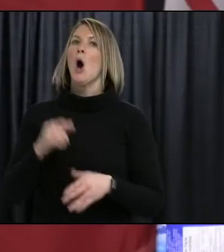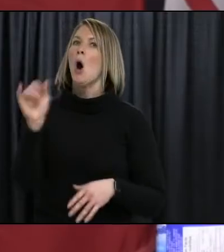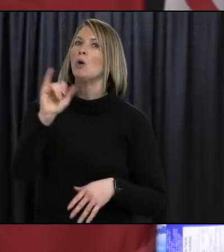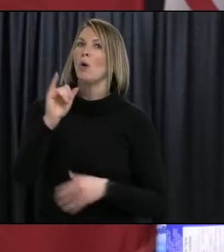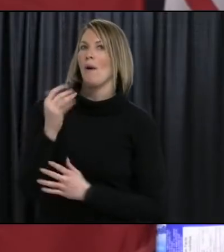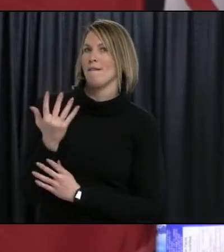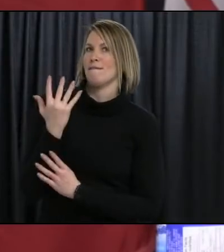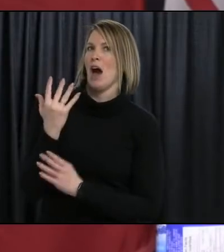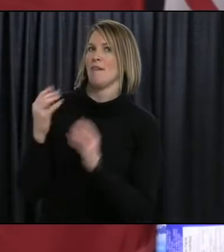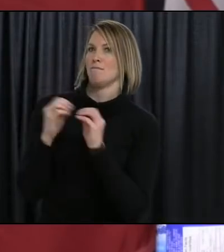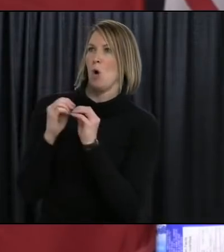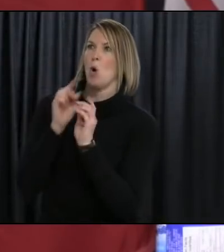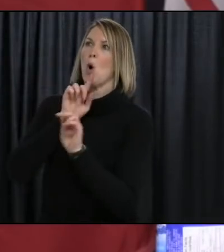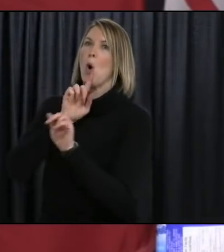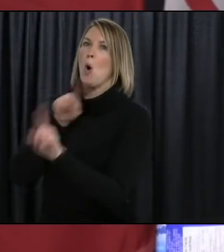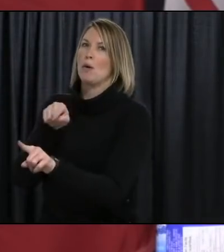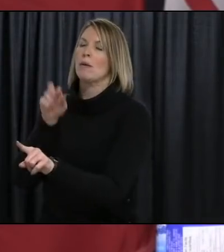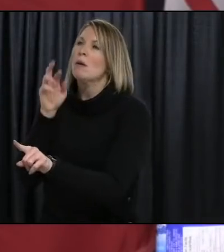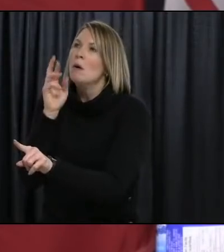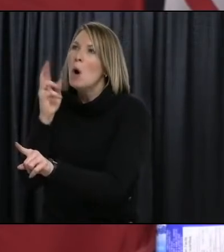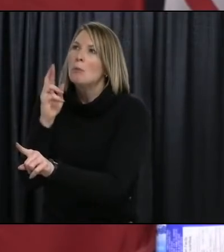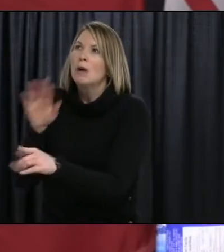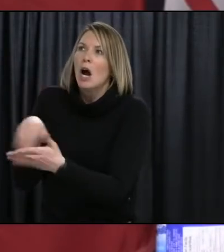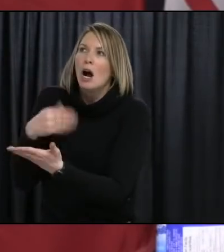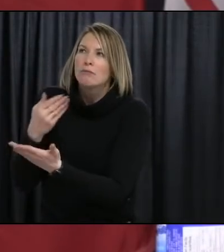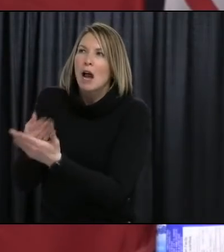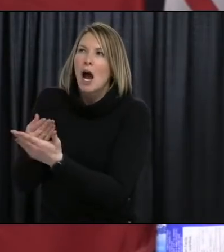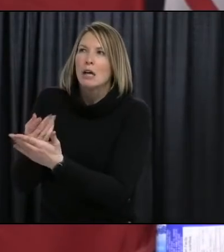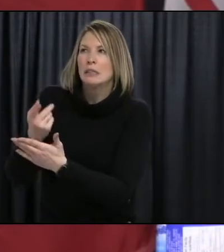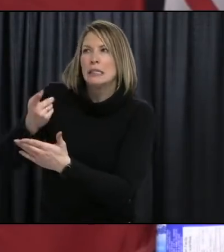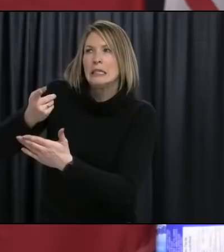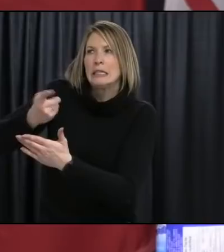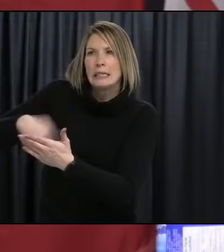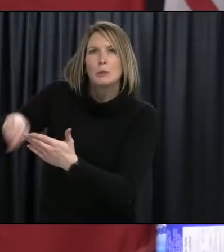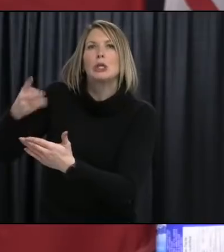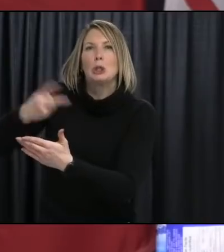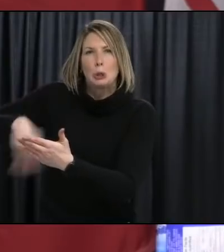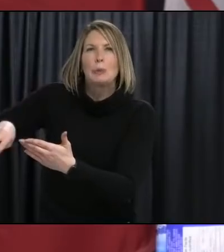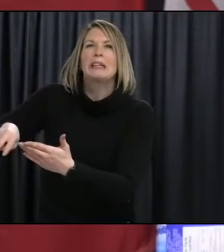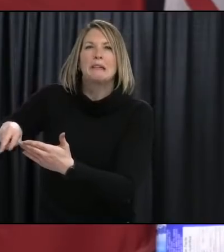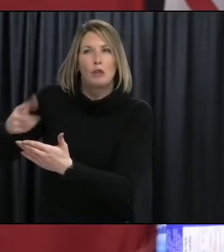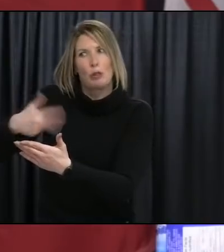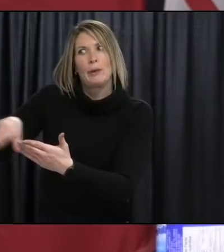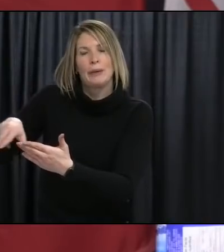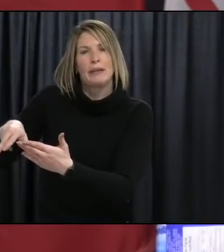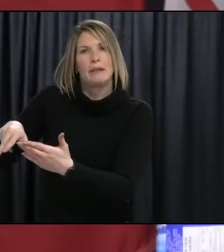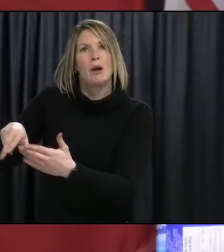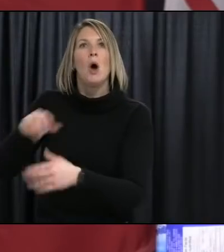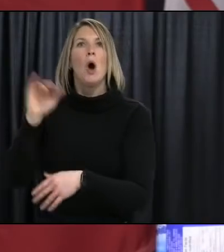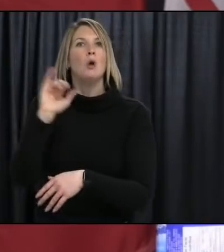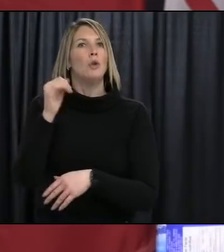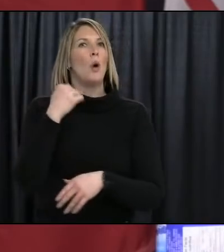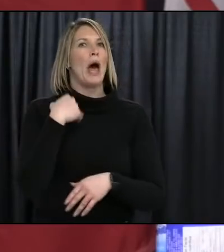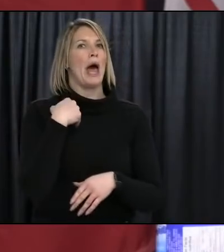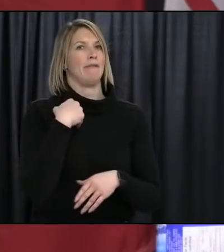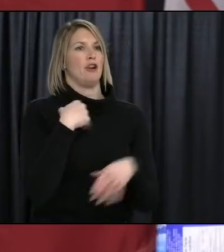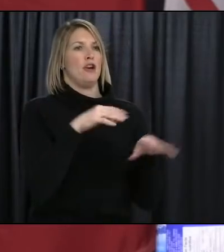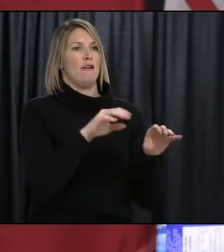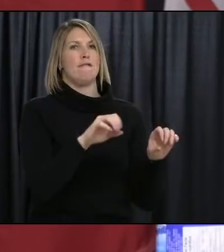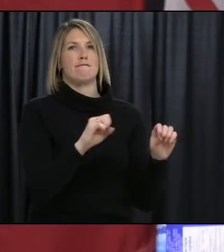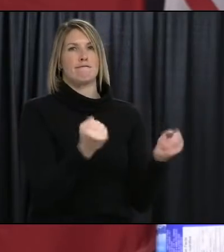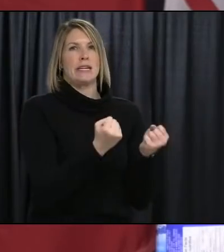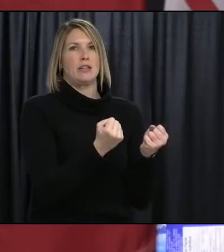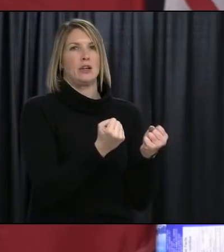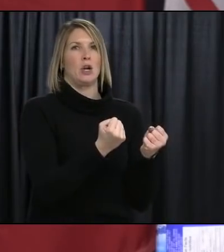order, which should be here over the next 2 or 3 weeks. There is also a freezer in Corner Brook, which was donated